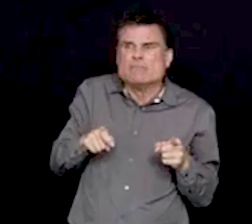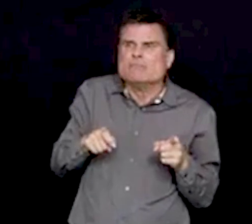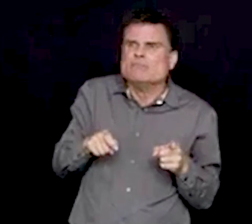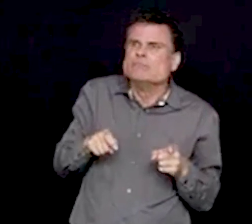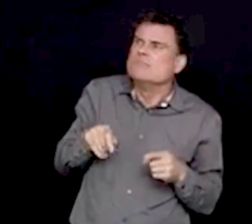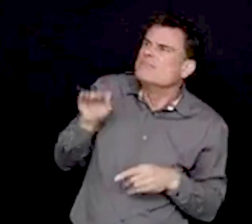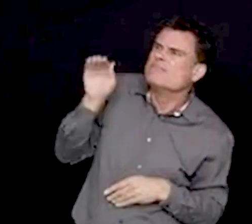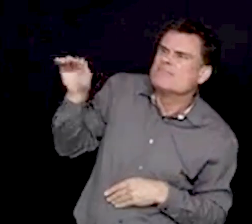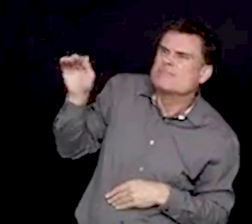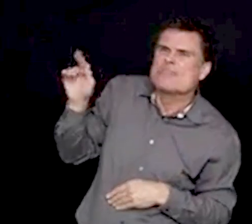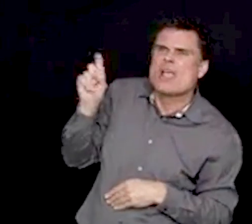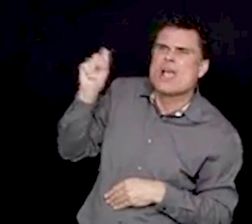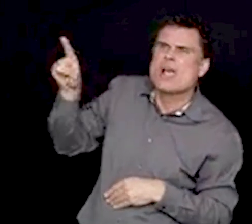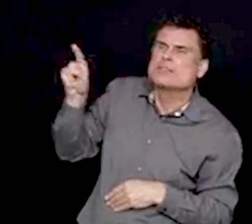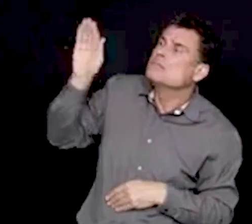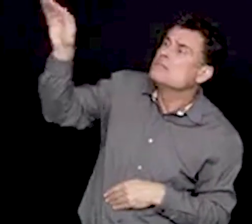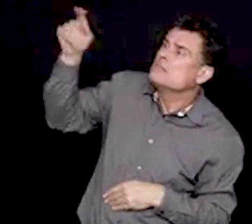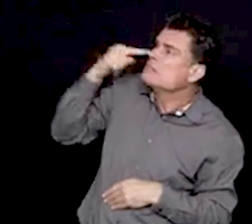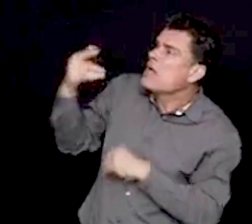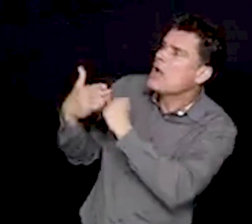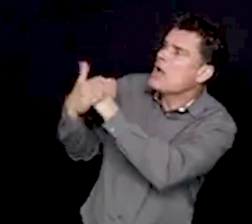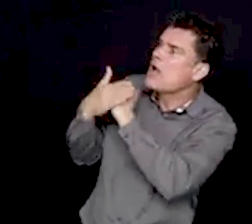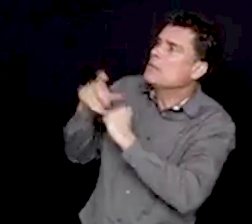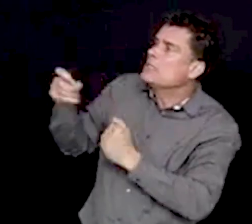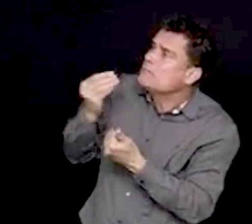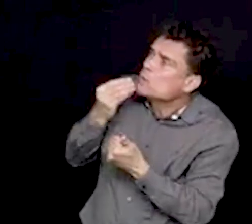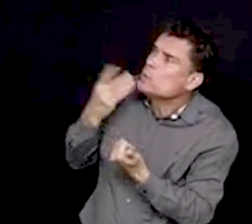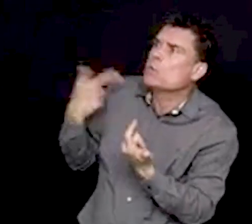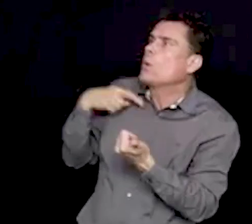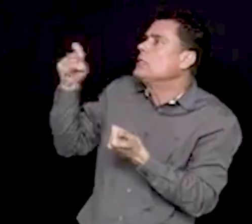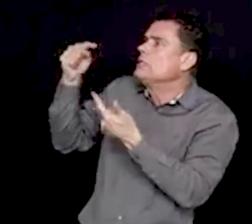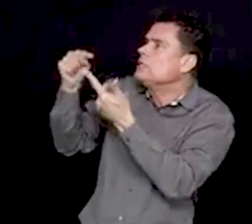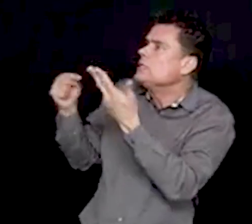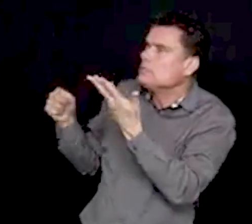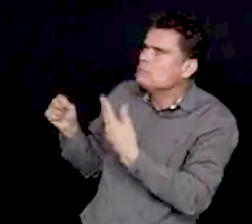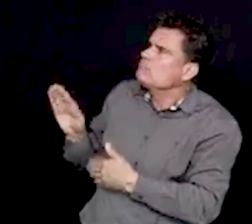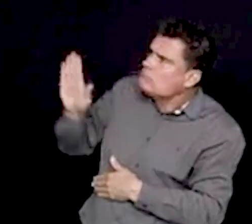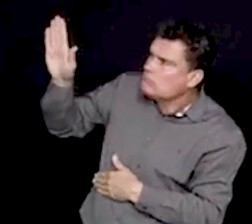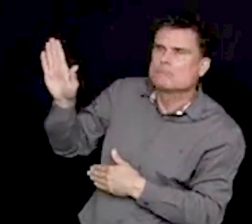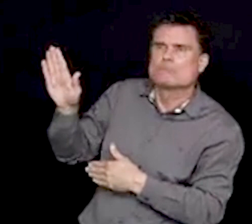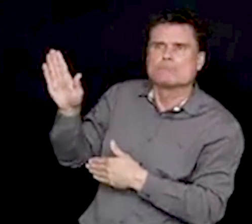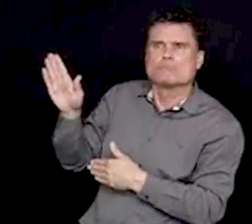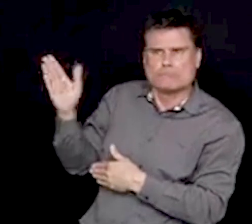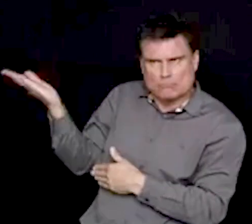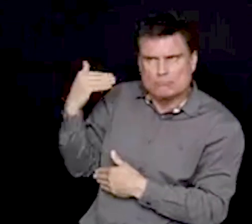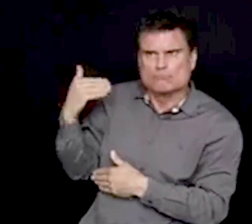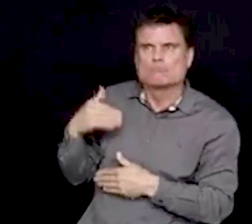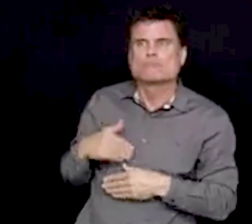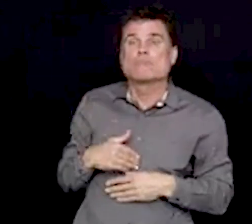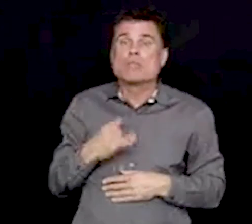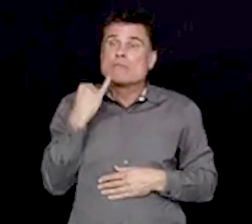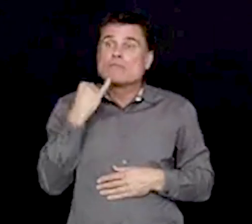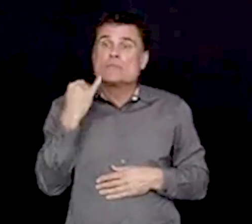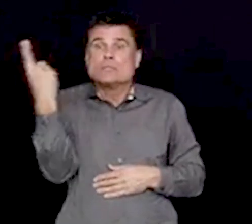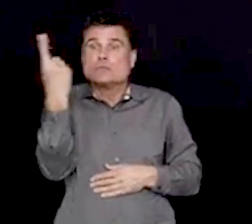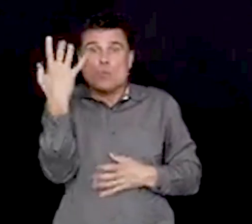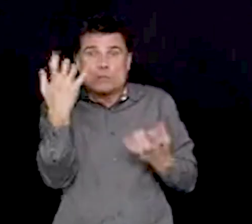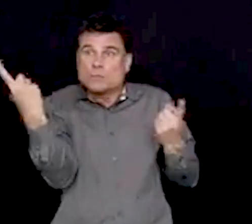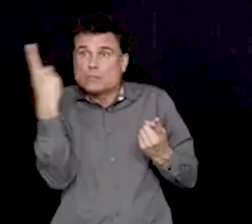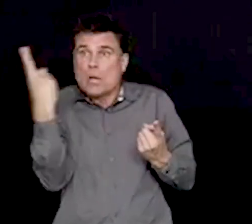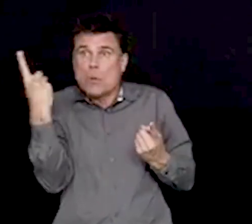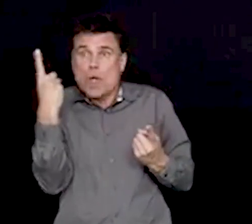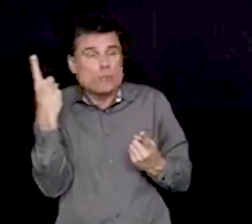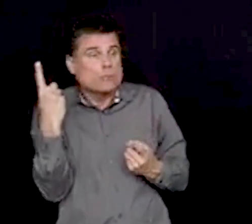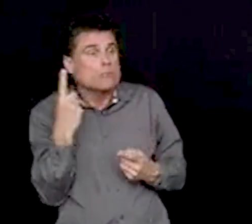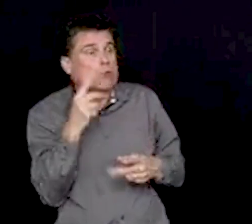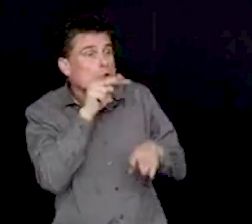about their pets, and there's ways that we can support them in walking their dogs. Though I must say, there's a lot of